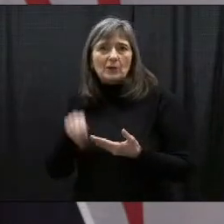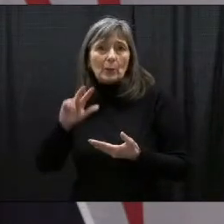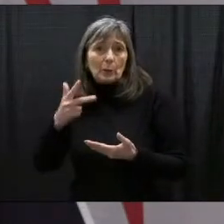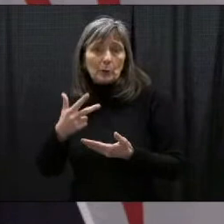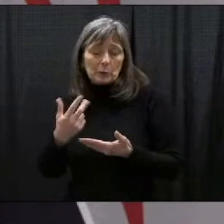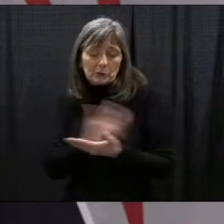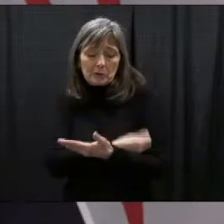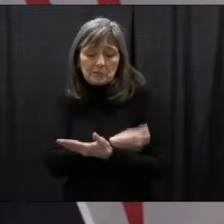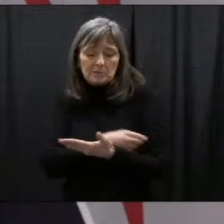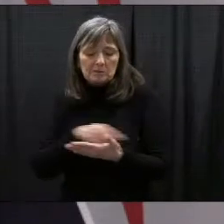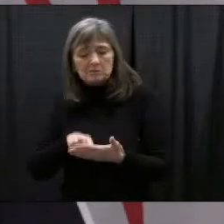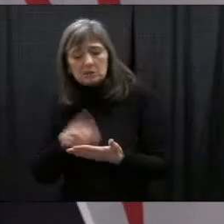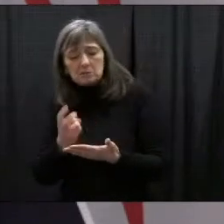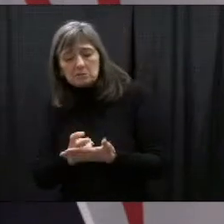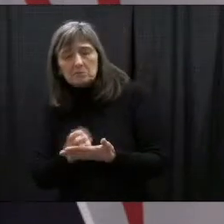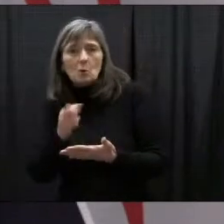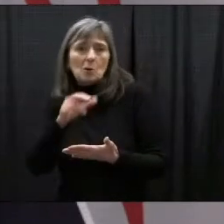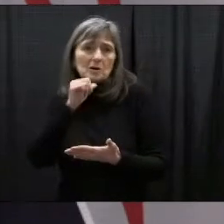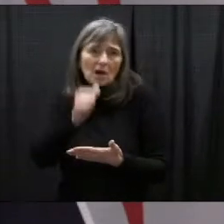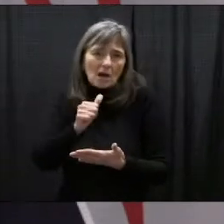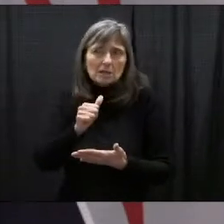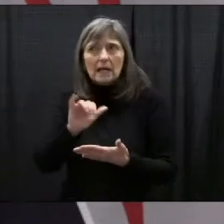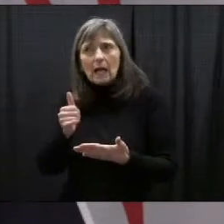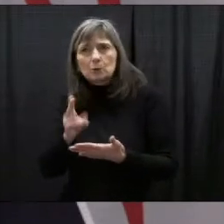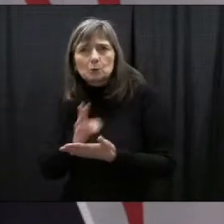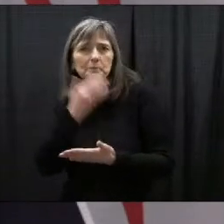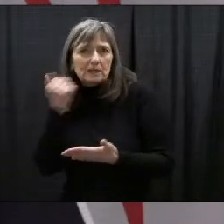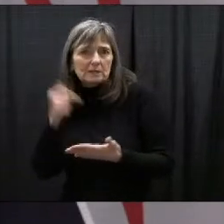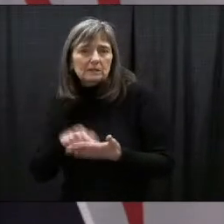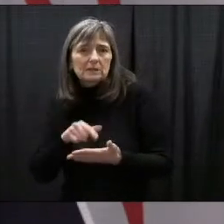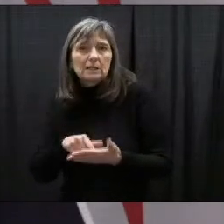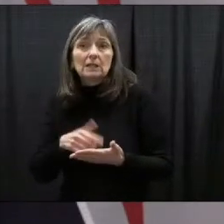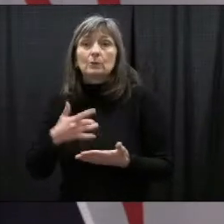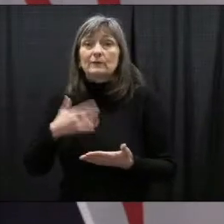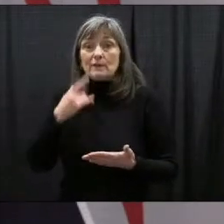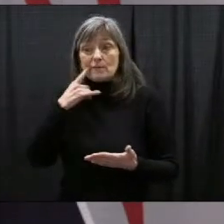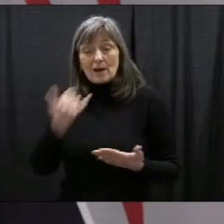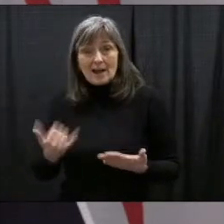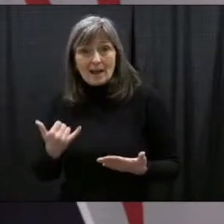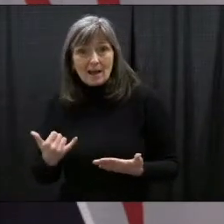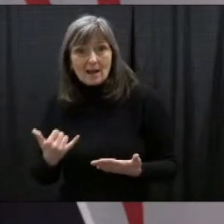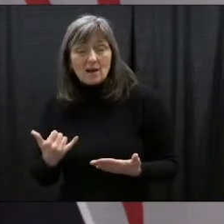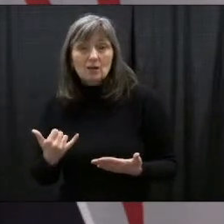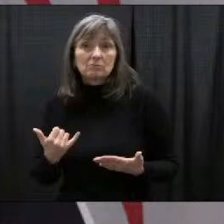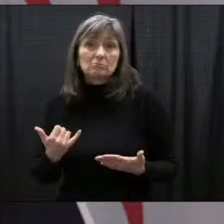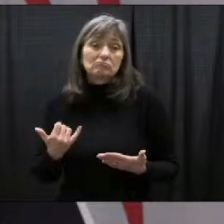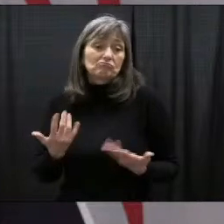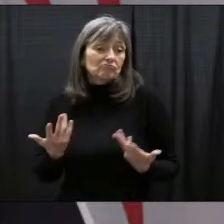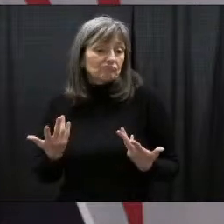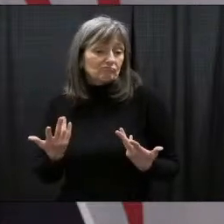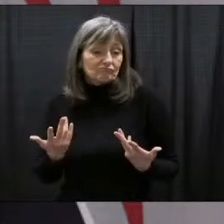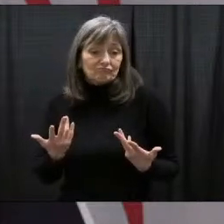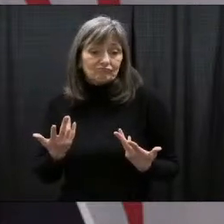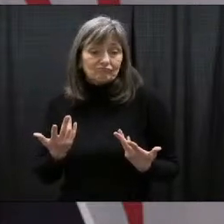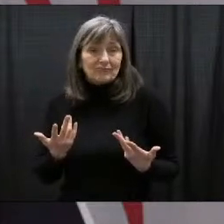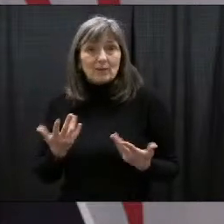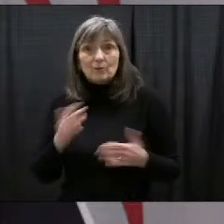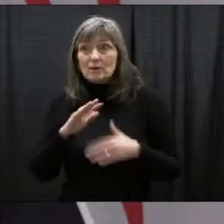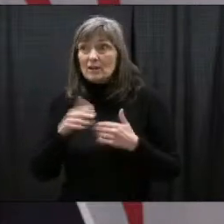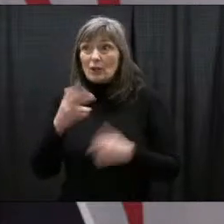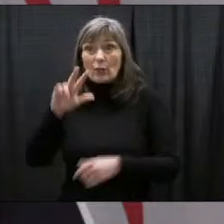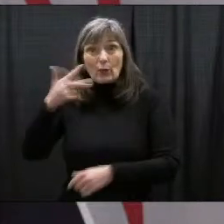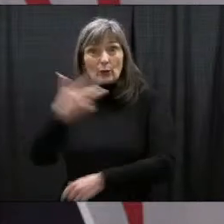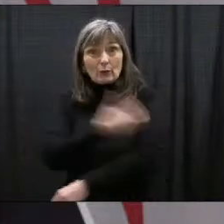always looking at how that instrument is best used. And we feel like at this time, with the compliance